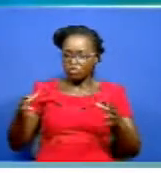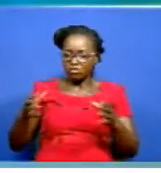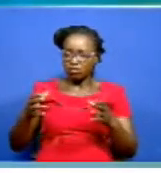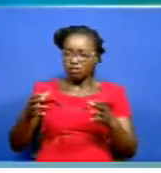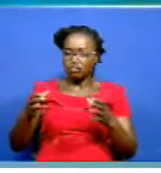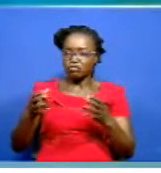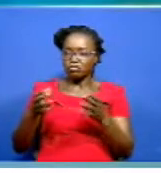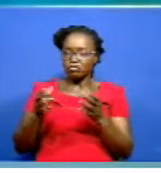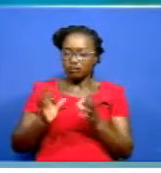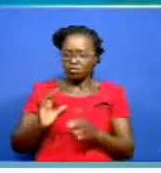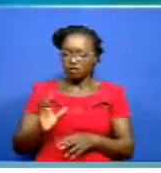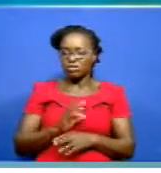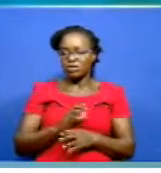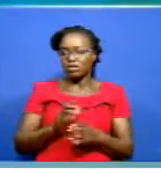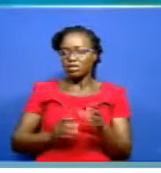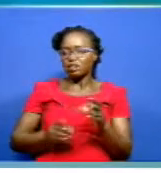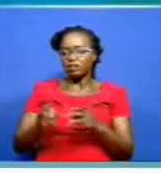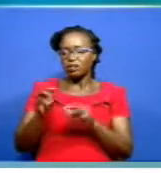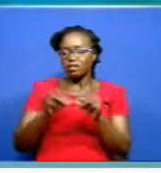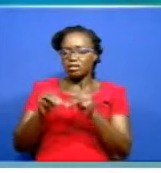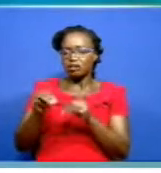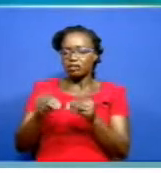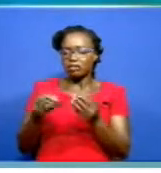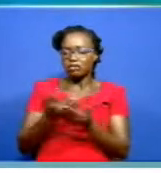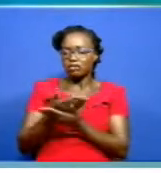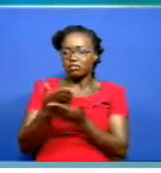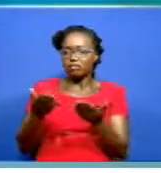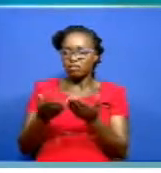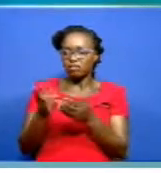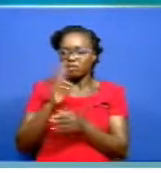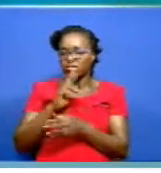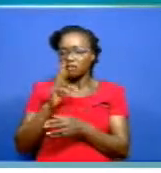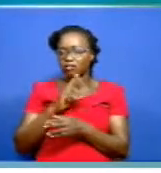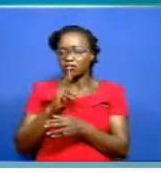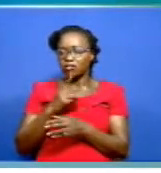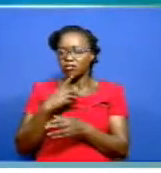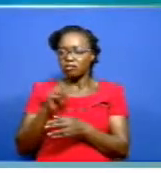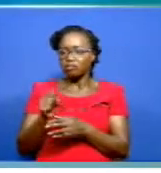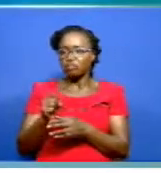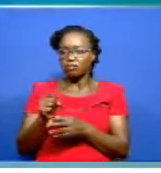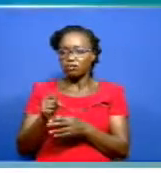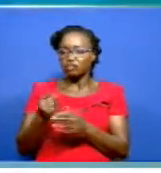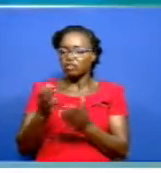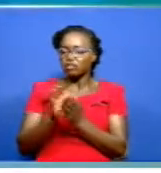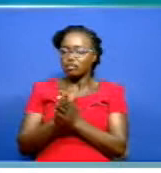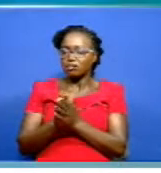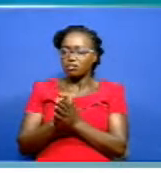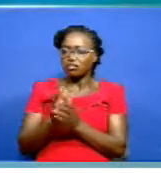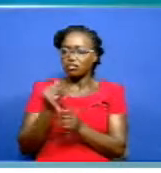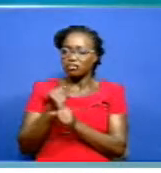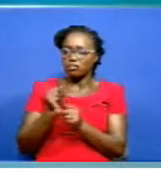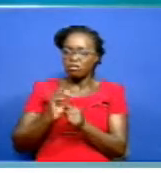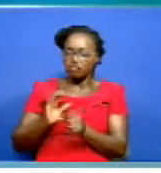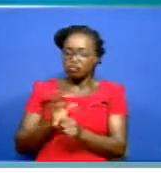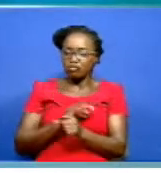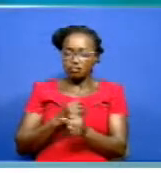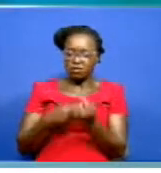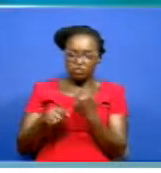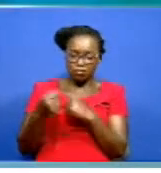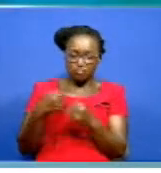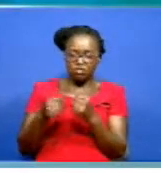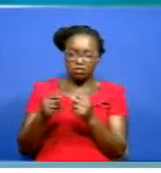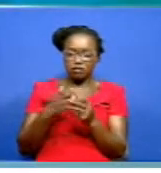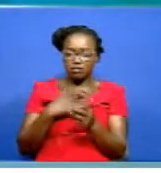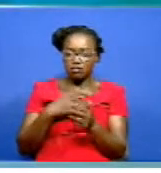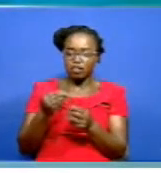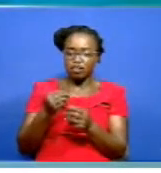like be able to mitigate those kind of risks. So yes, the task force is very active in that, and I would